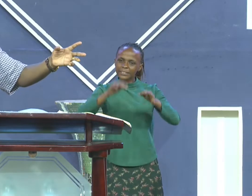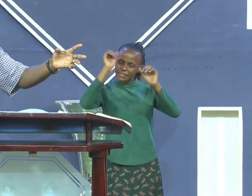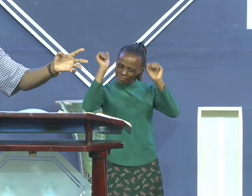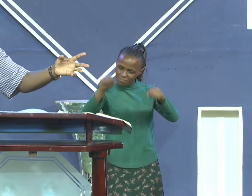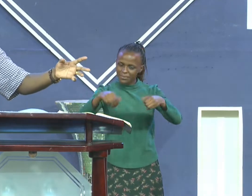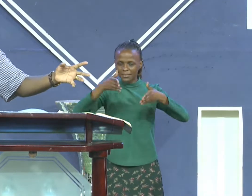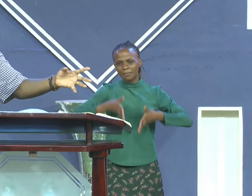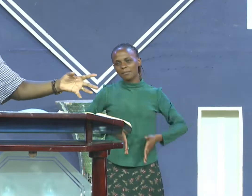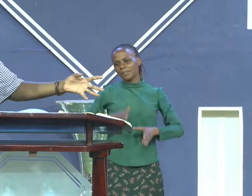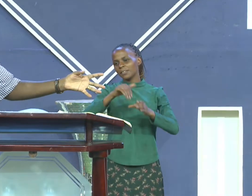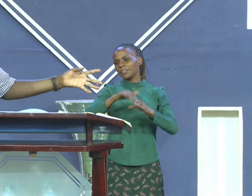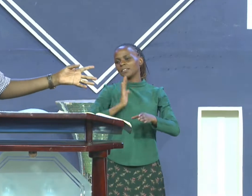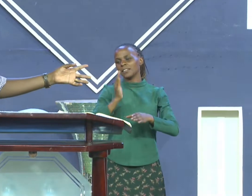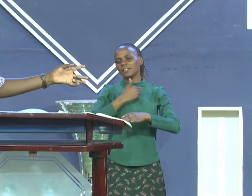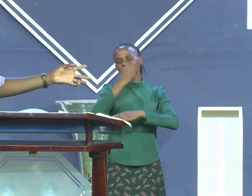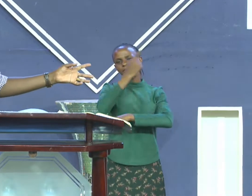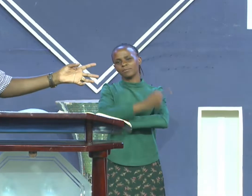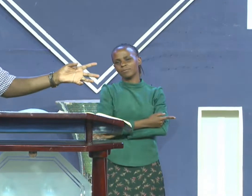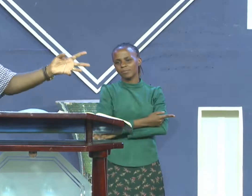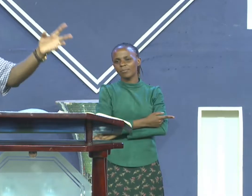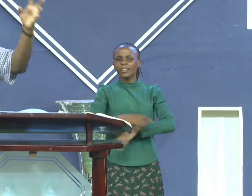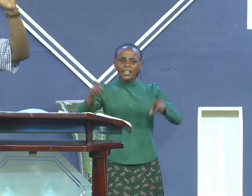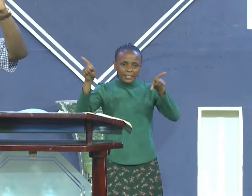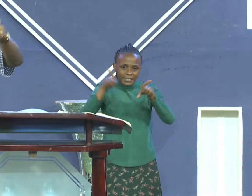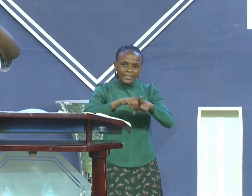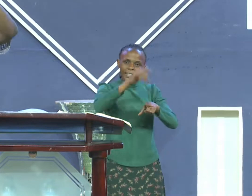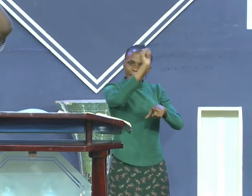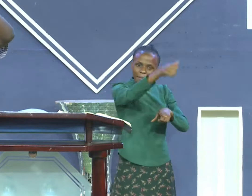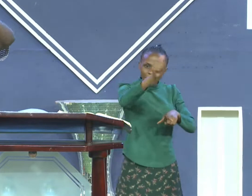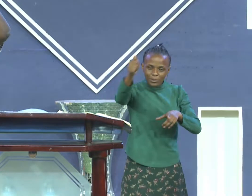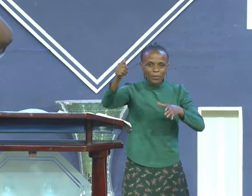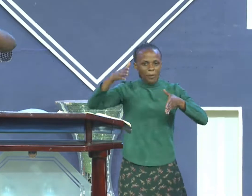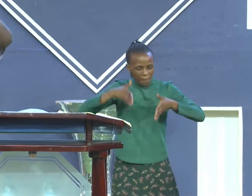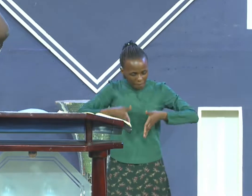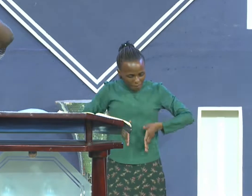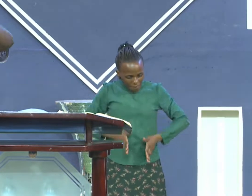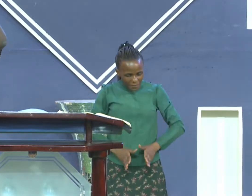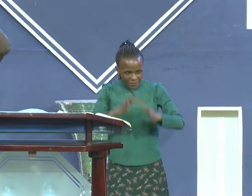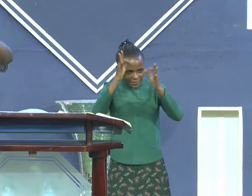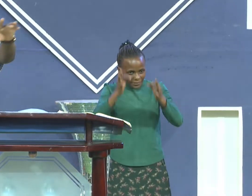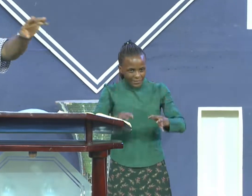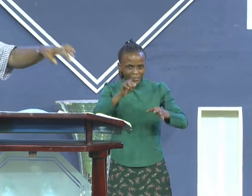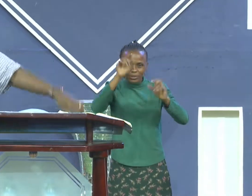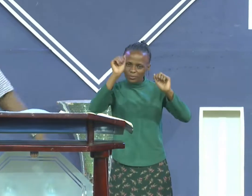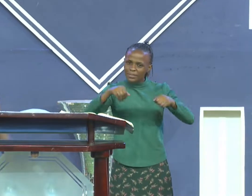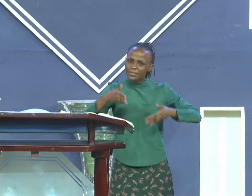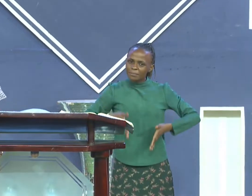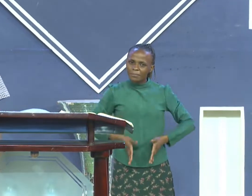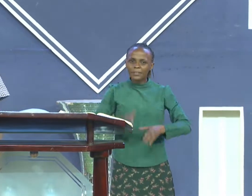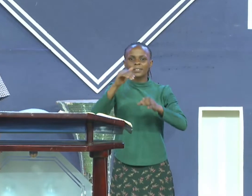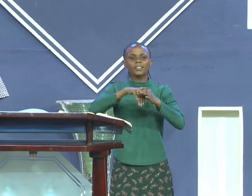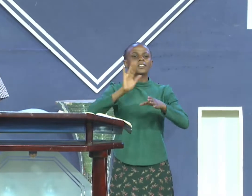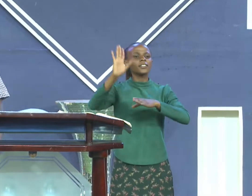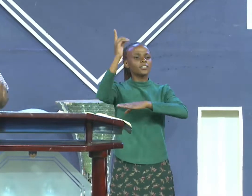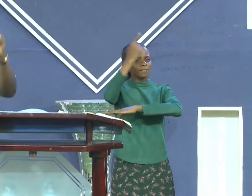this ministry will birth what it is meant to give birth to in our days. And that you may also give